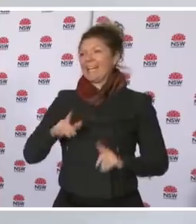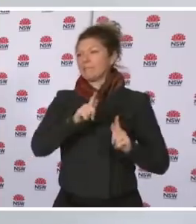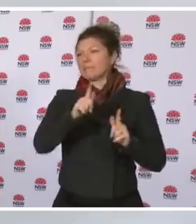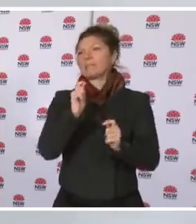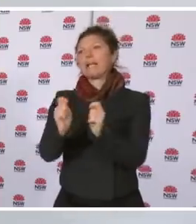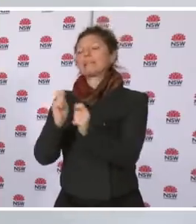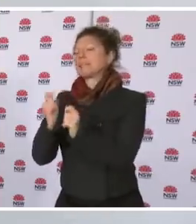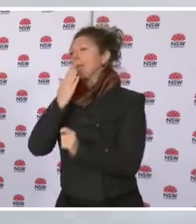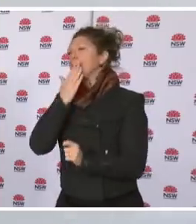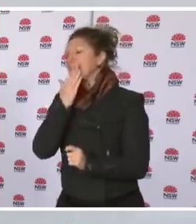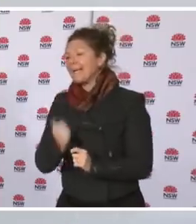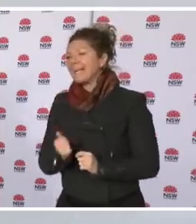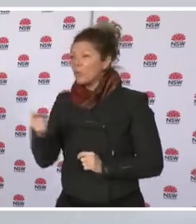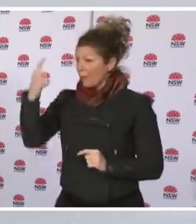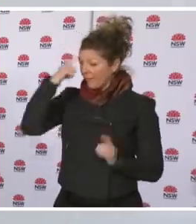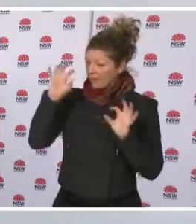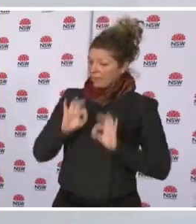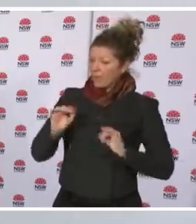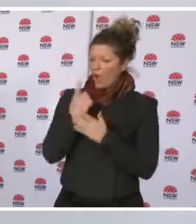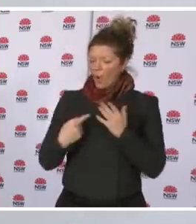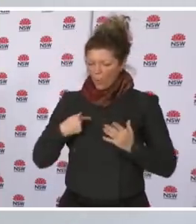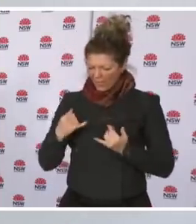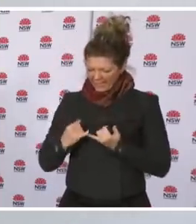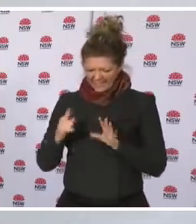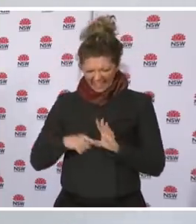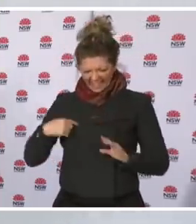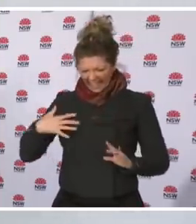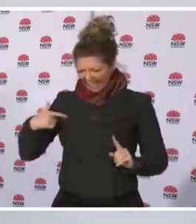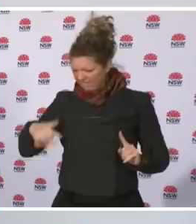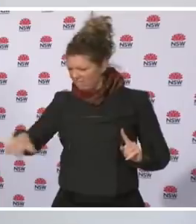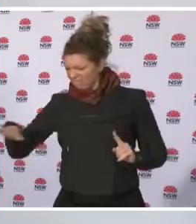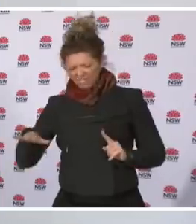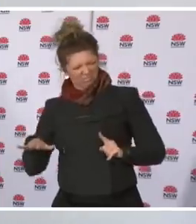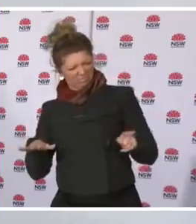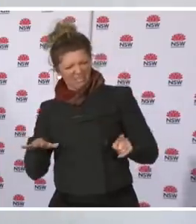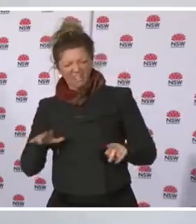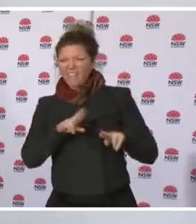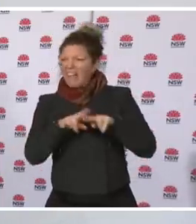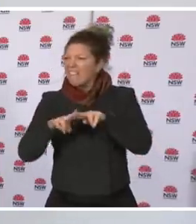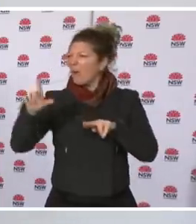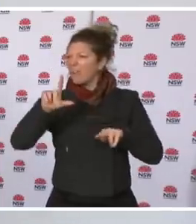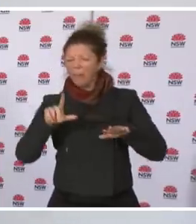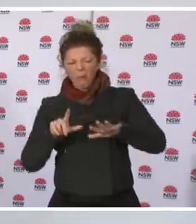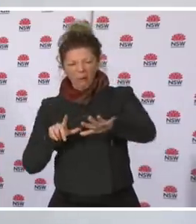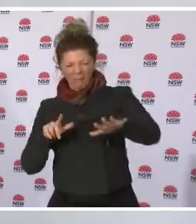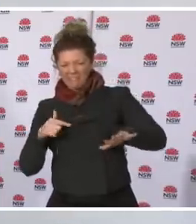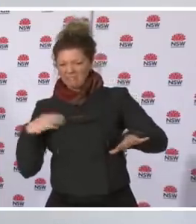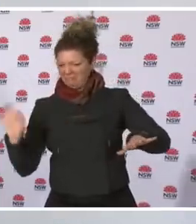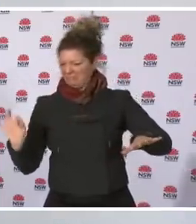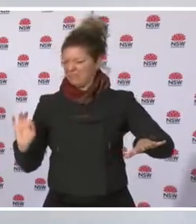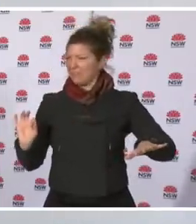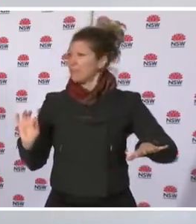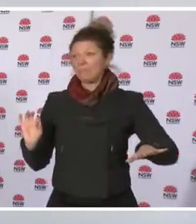this is just an issue in southwestern Sydney. It is far from. What we need to do is every time we leave our house,